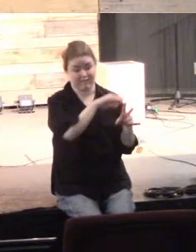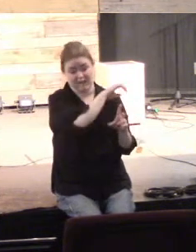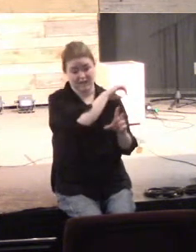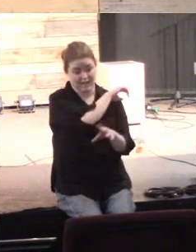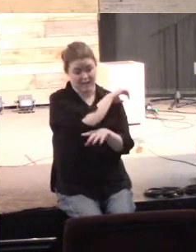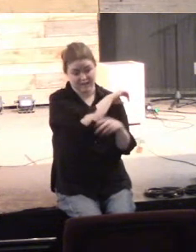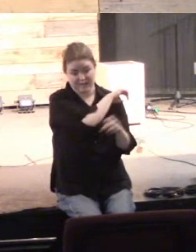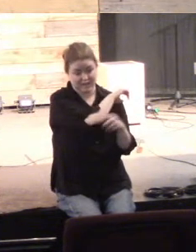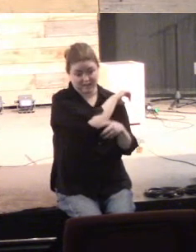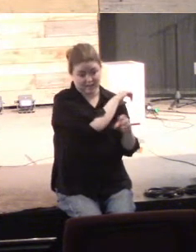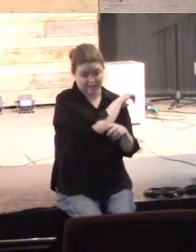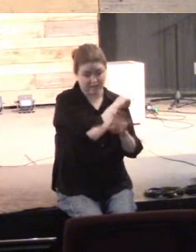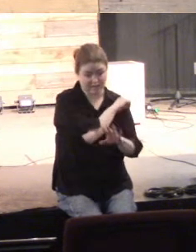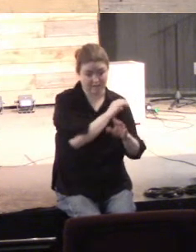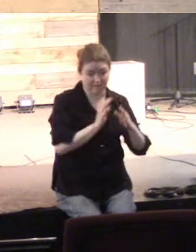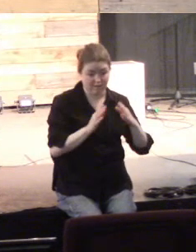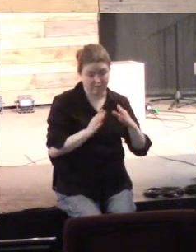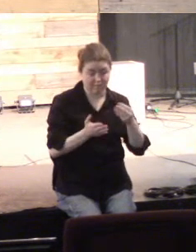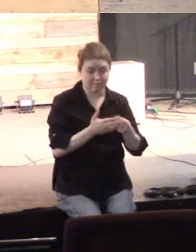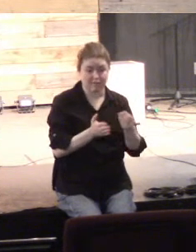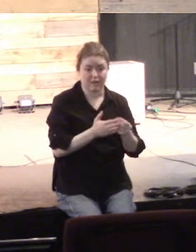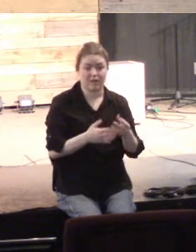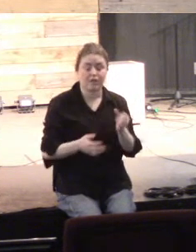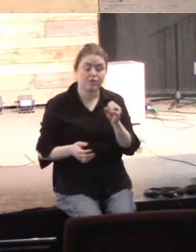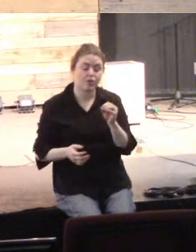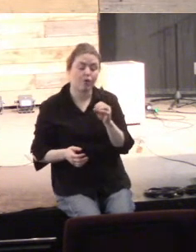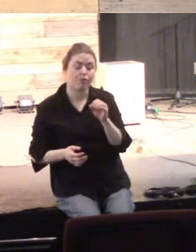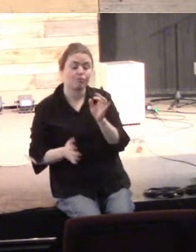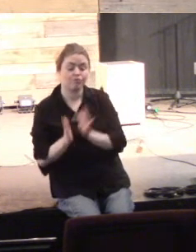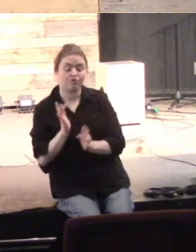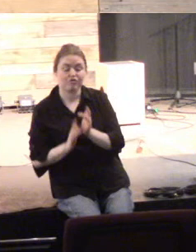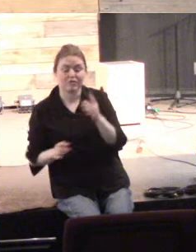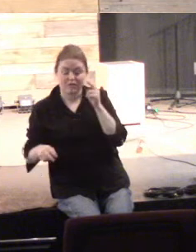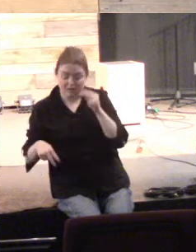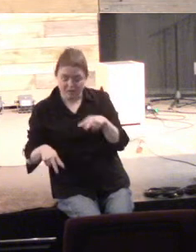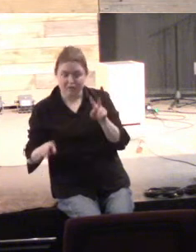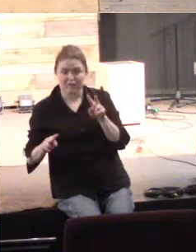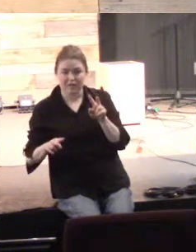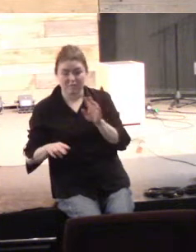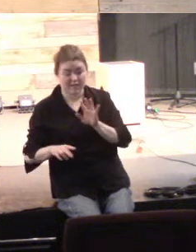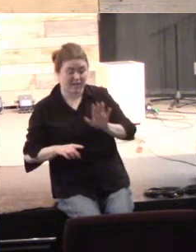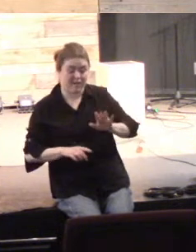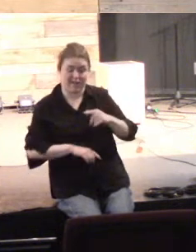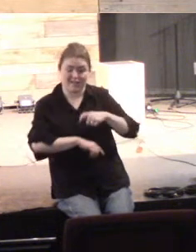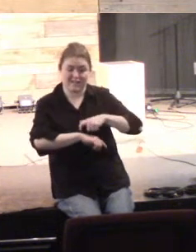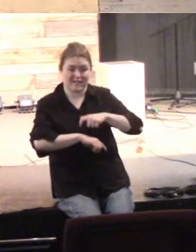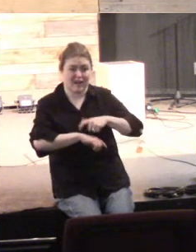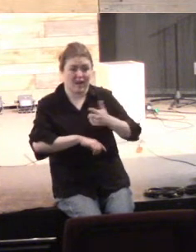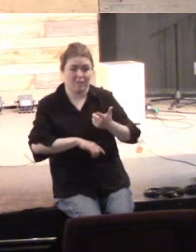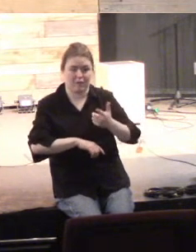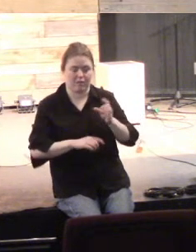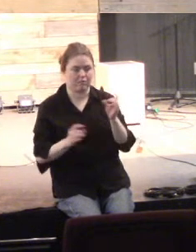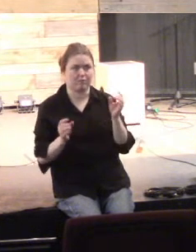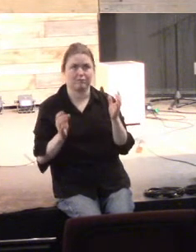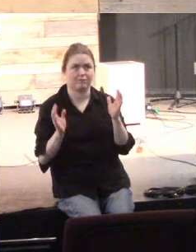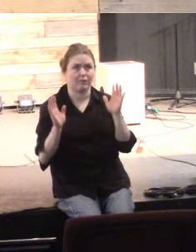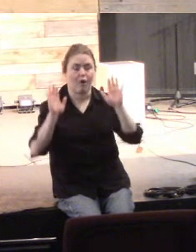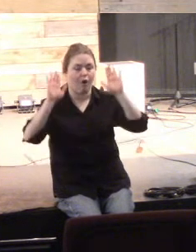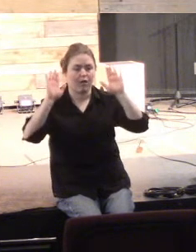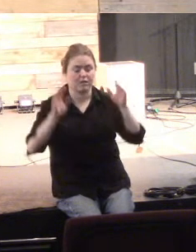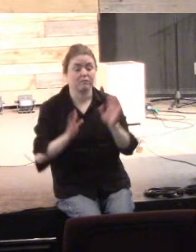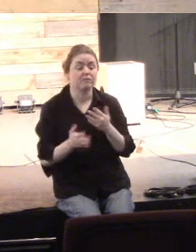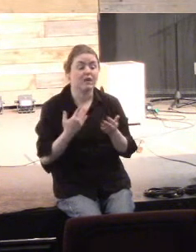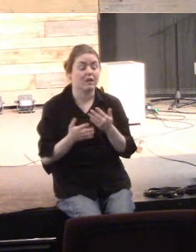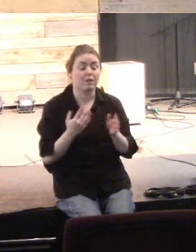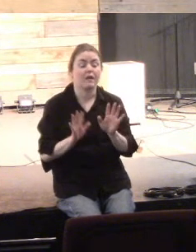doesn't he? His timing is impeccable. He says, and he points it out.